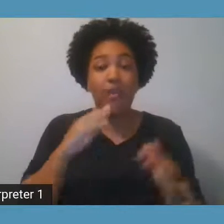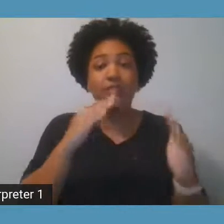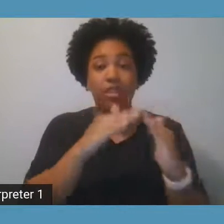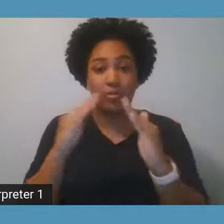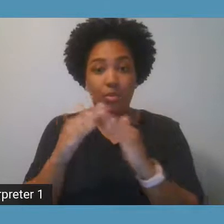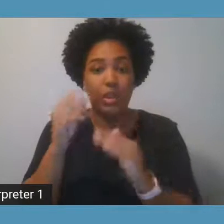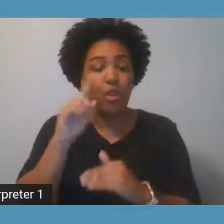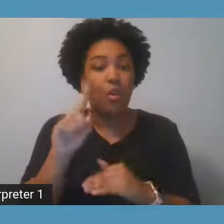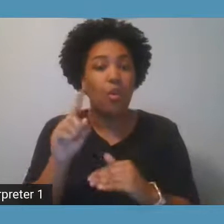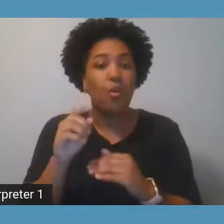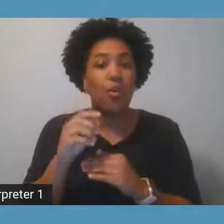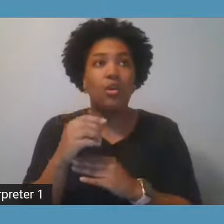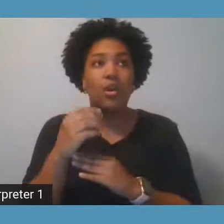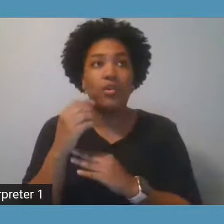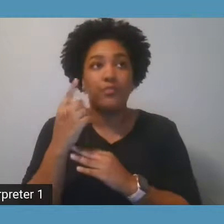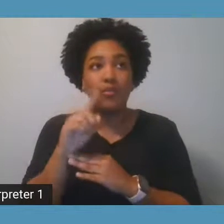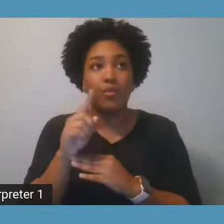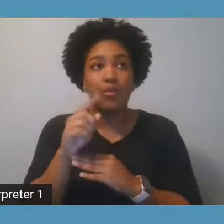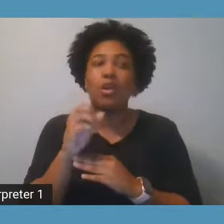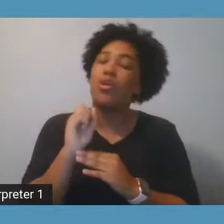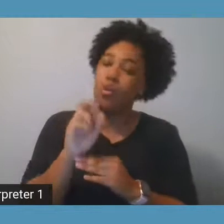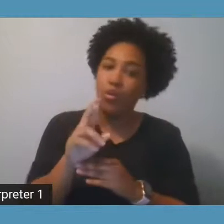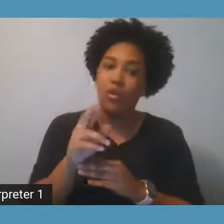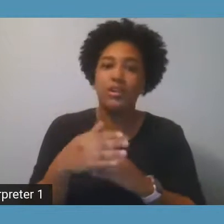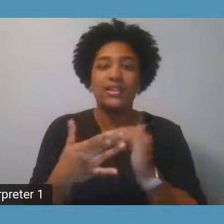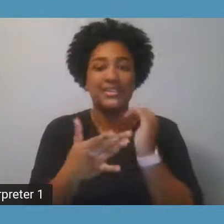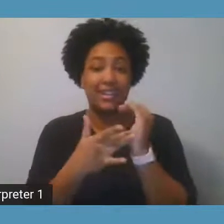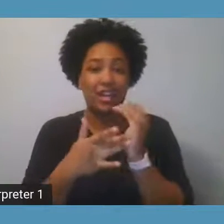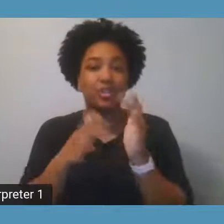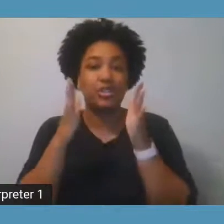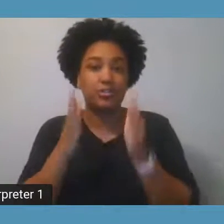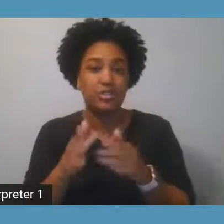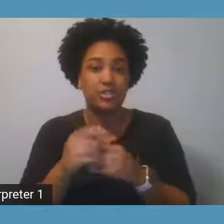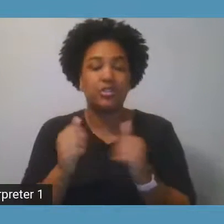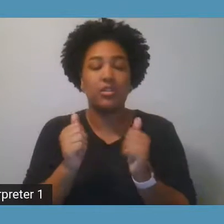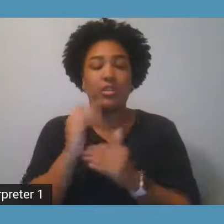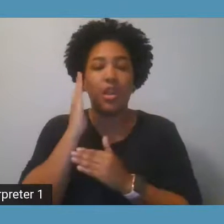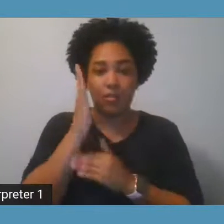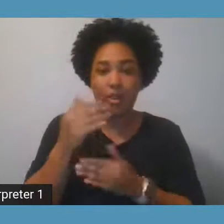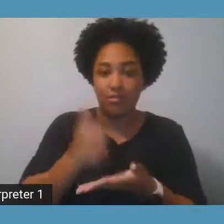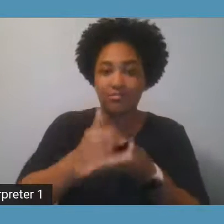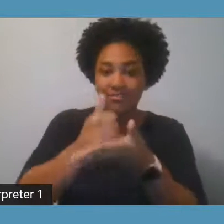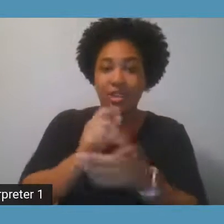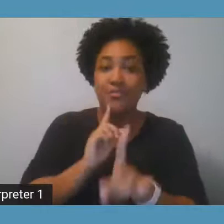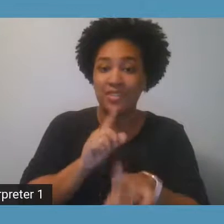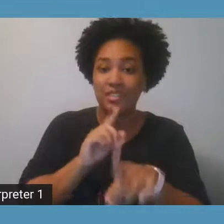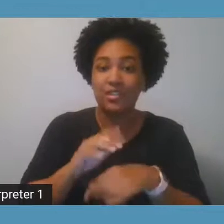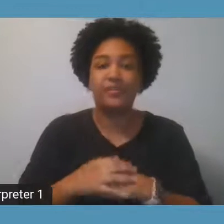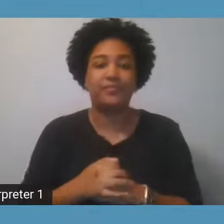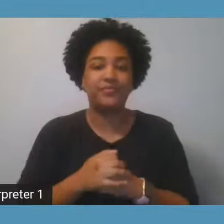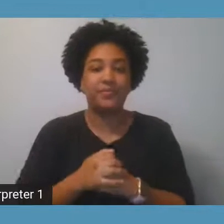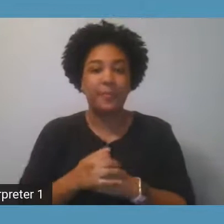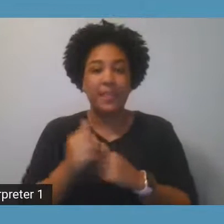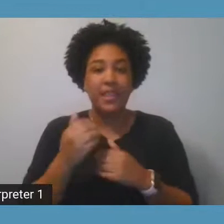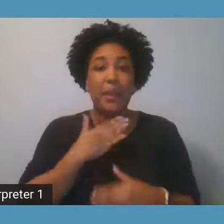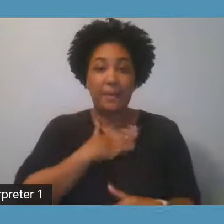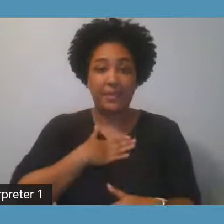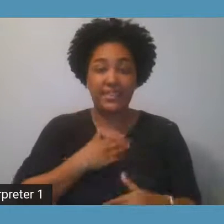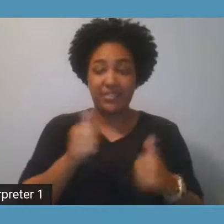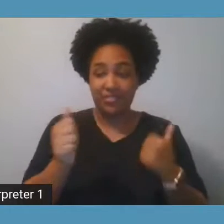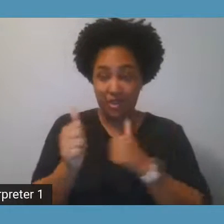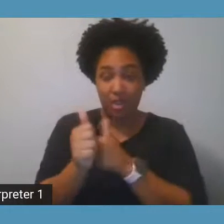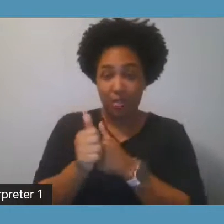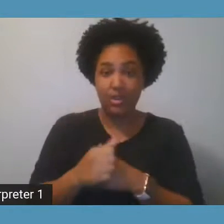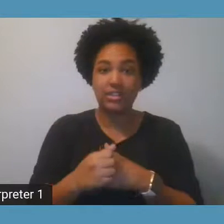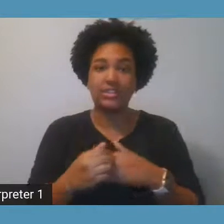will respond to you. Lastly, please be sure to follow us on social media to stay in touch and to be notified